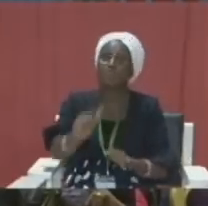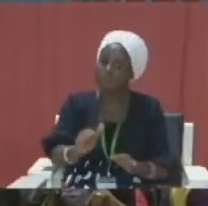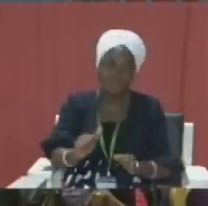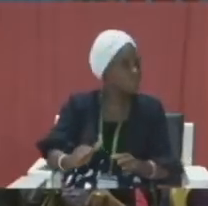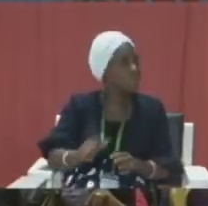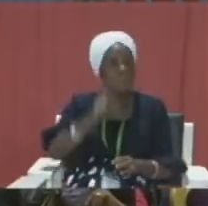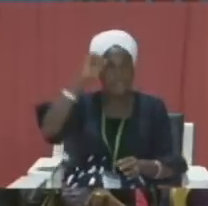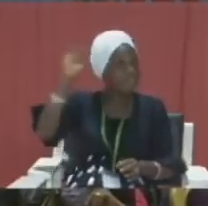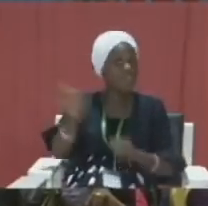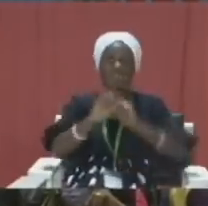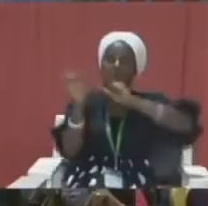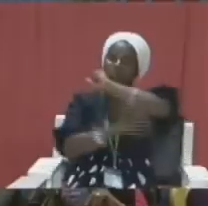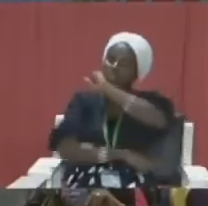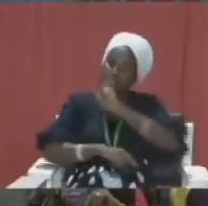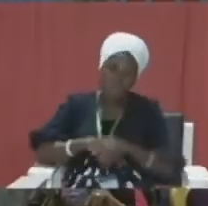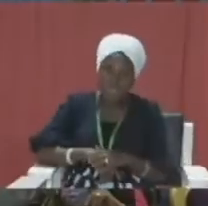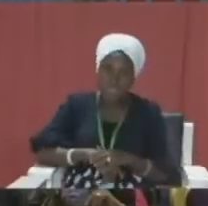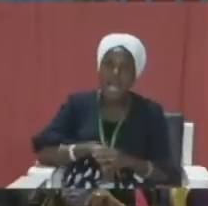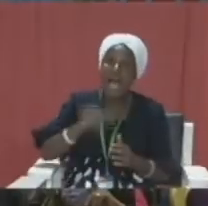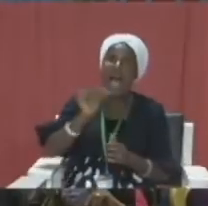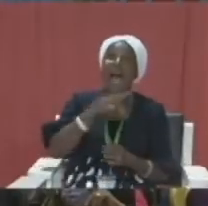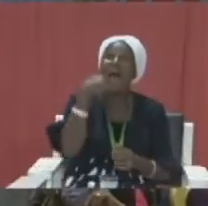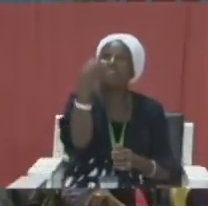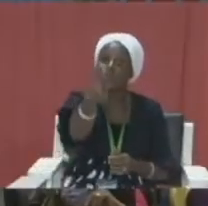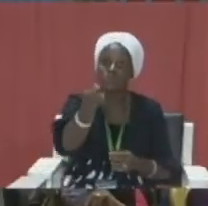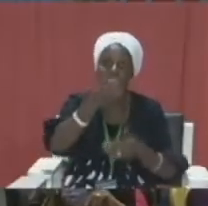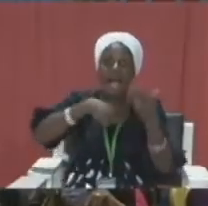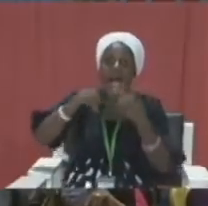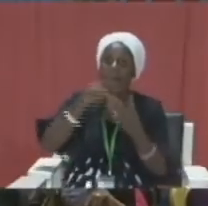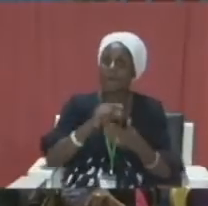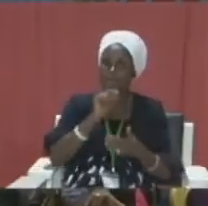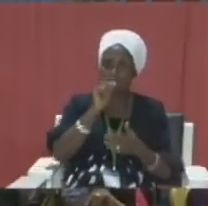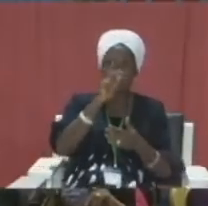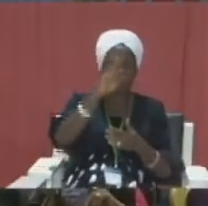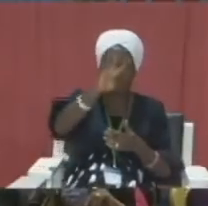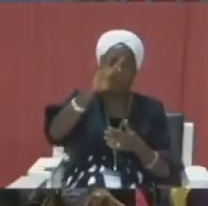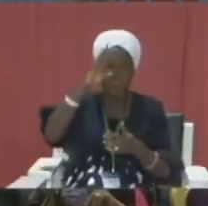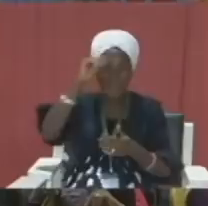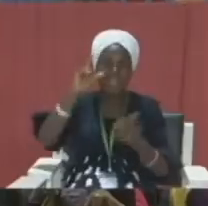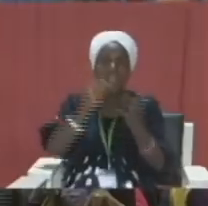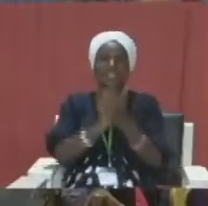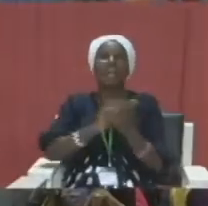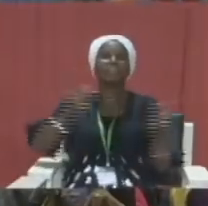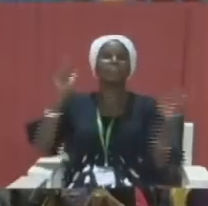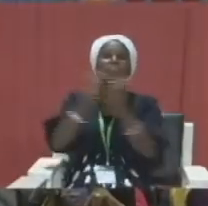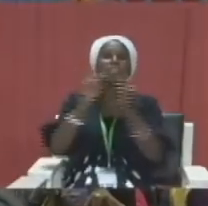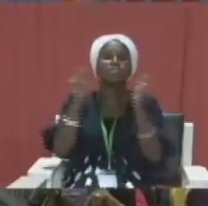I tell you about four men, who had an encounter with the Savior.